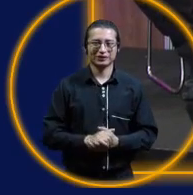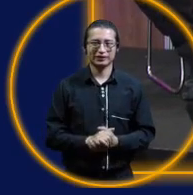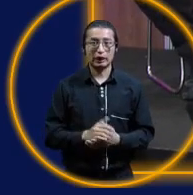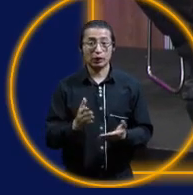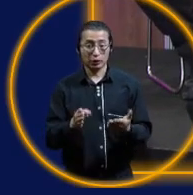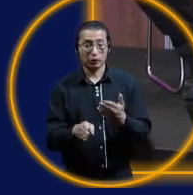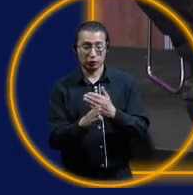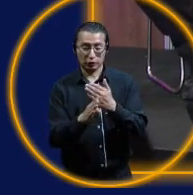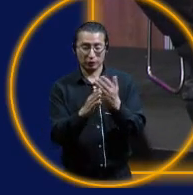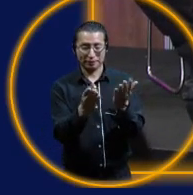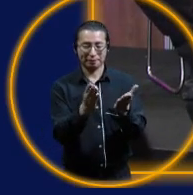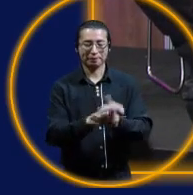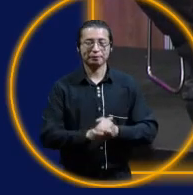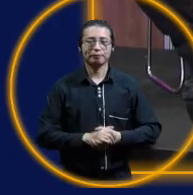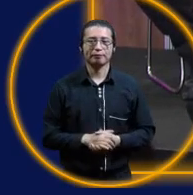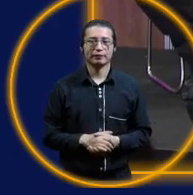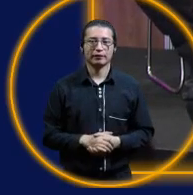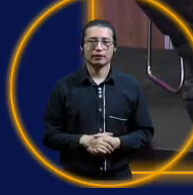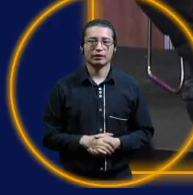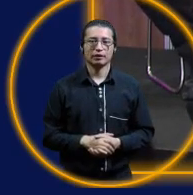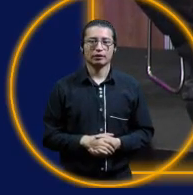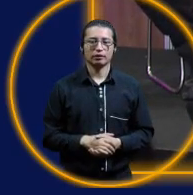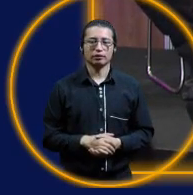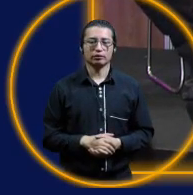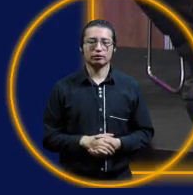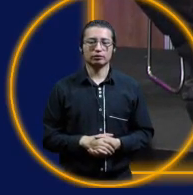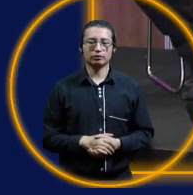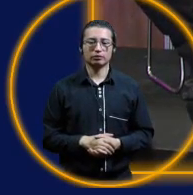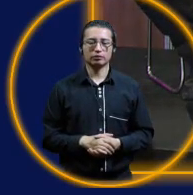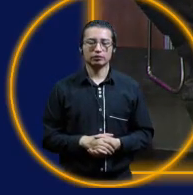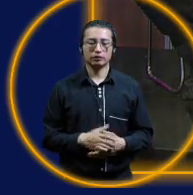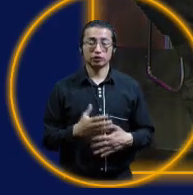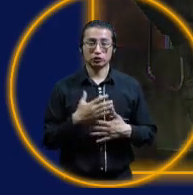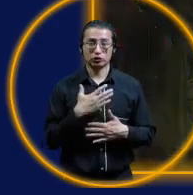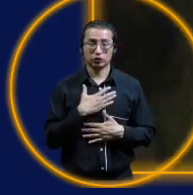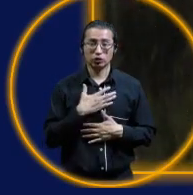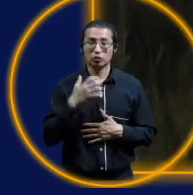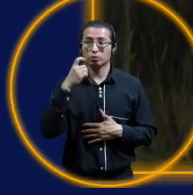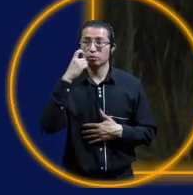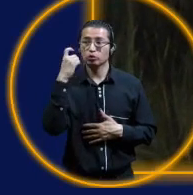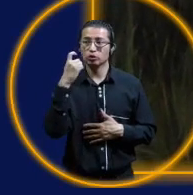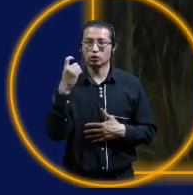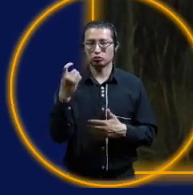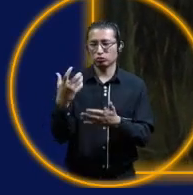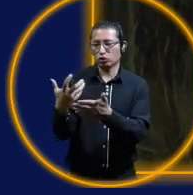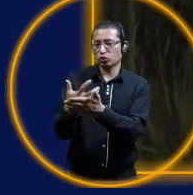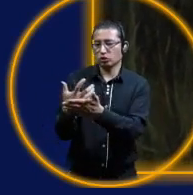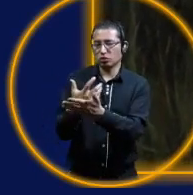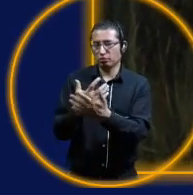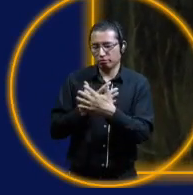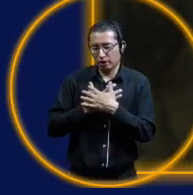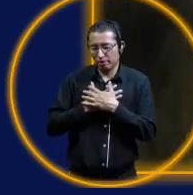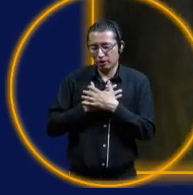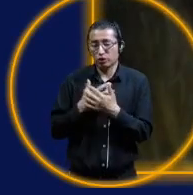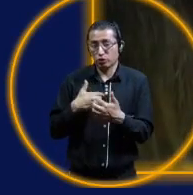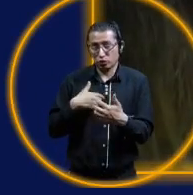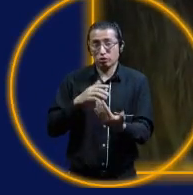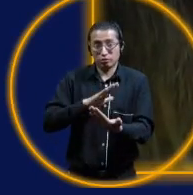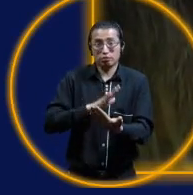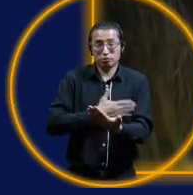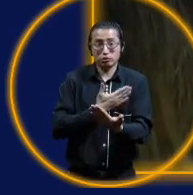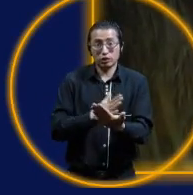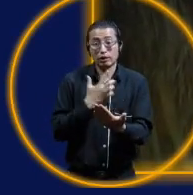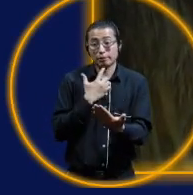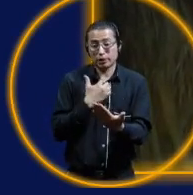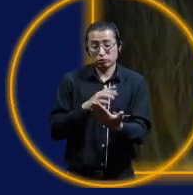English? Sure. I believe I'm looking more for a personal advice. I'm a musician myself, and my relationship